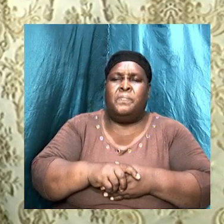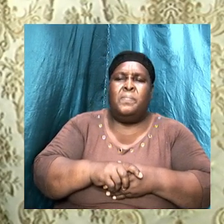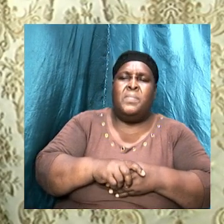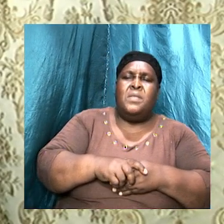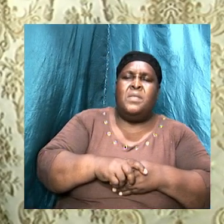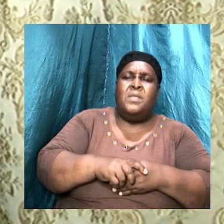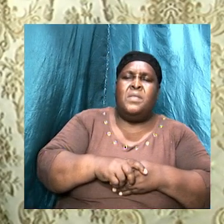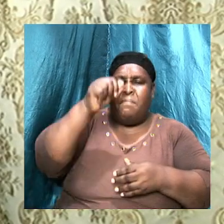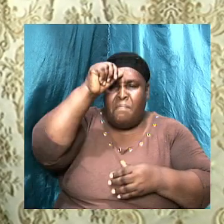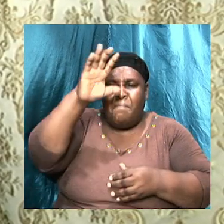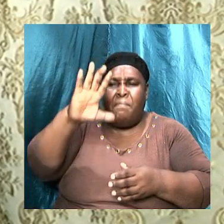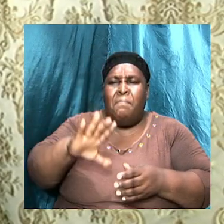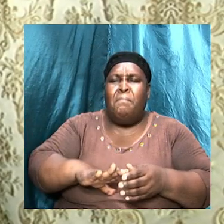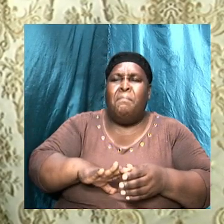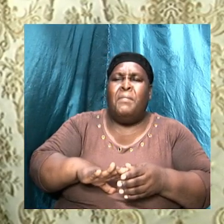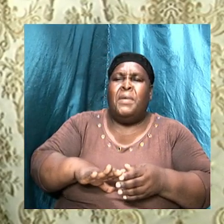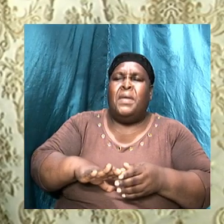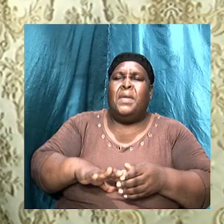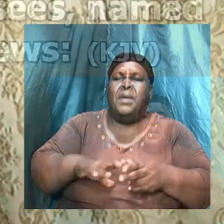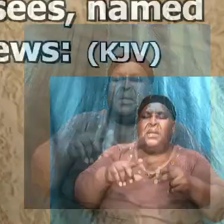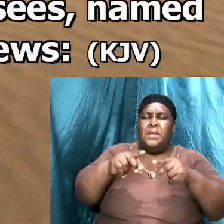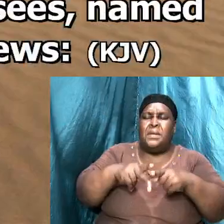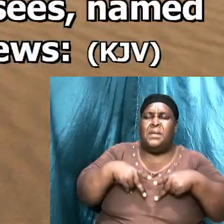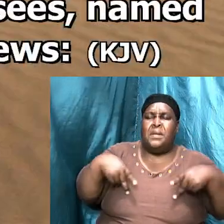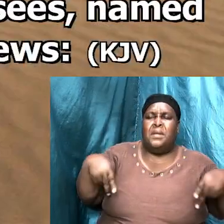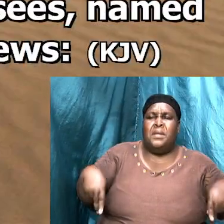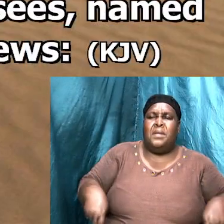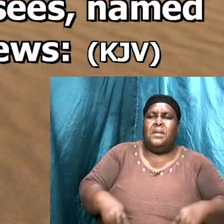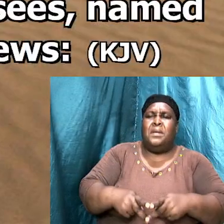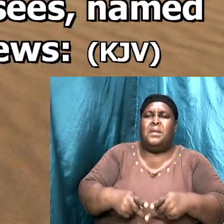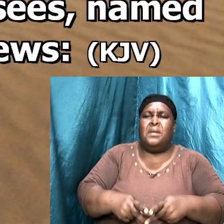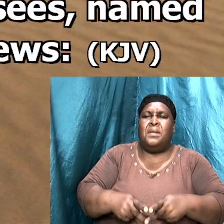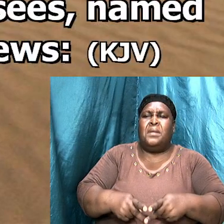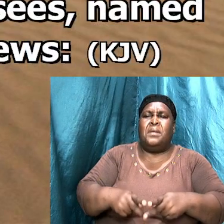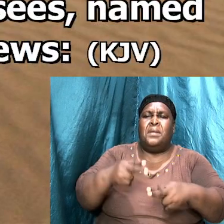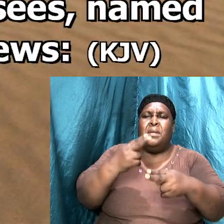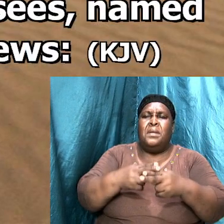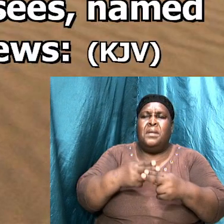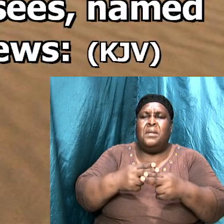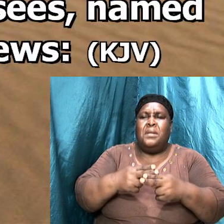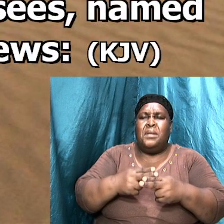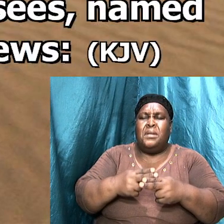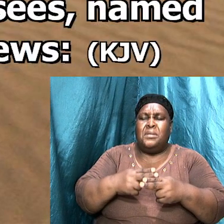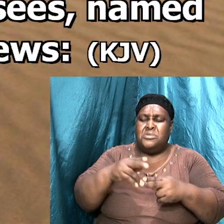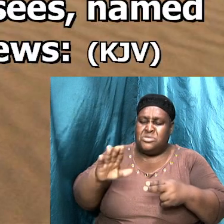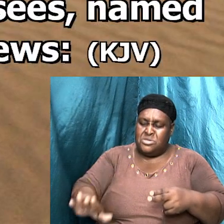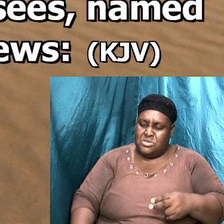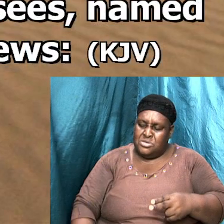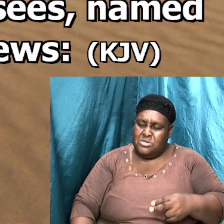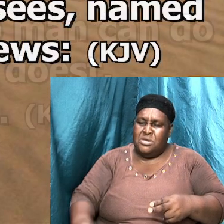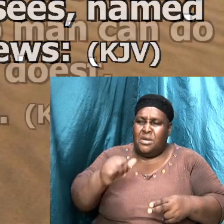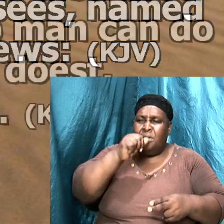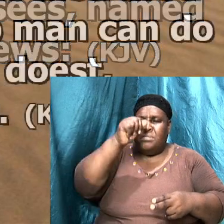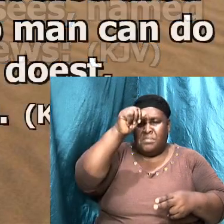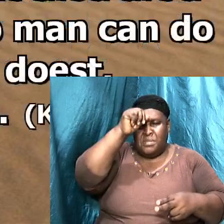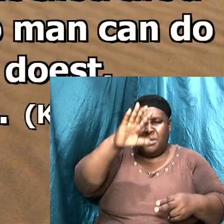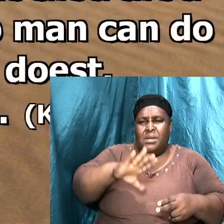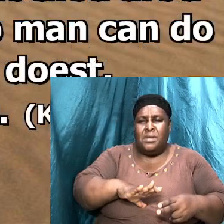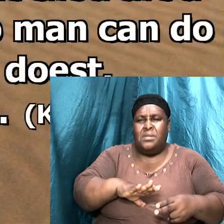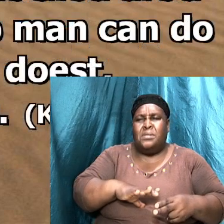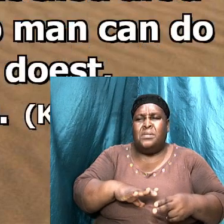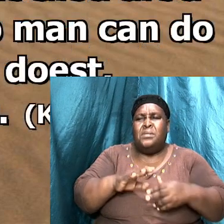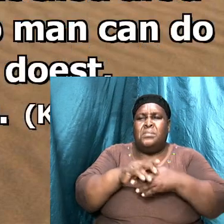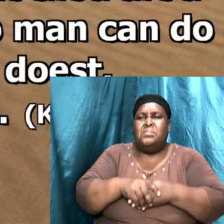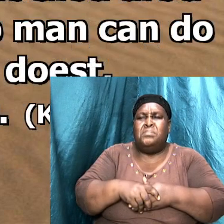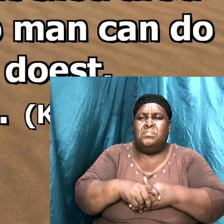There was a man of the Pharisees named Nicodemus, a ruler of the Jews. We read this when we talk about baptism. But now we are talking